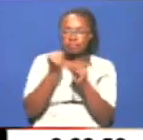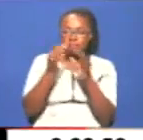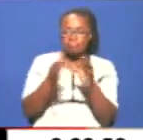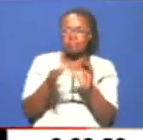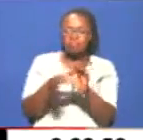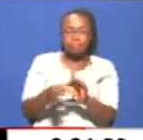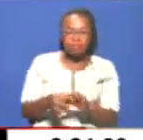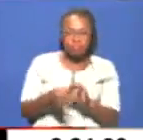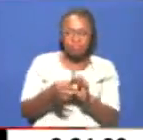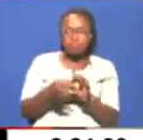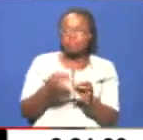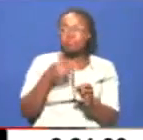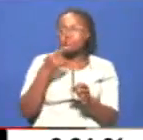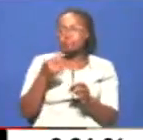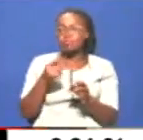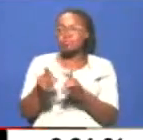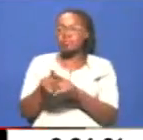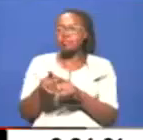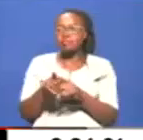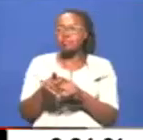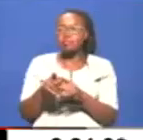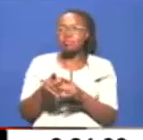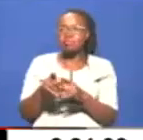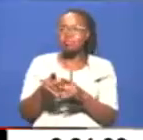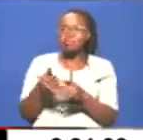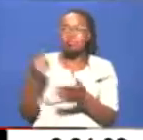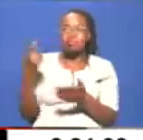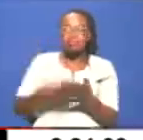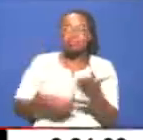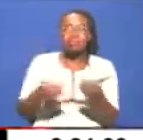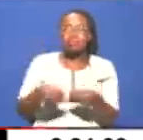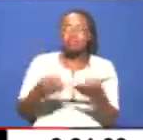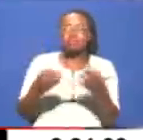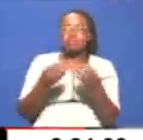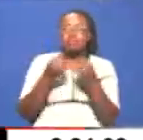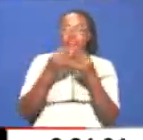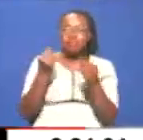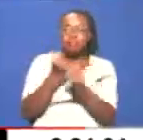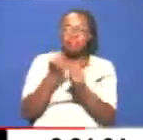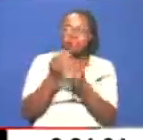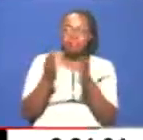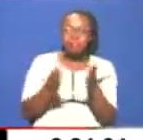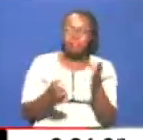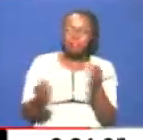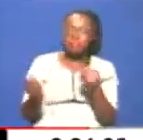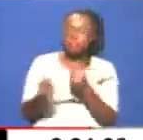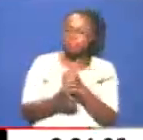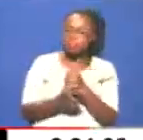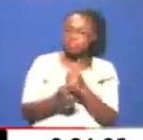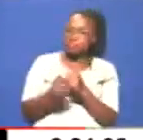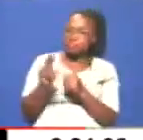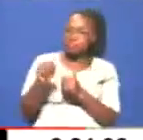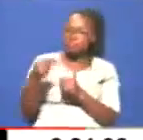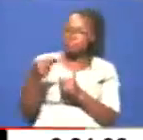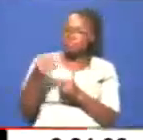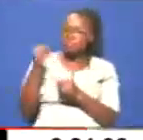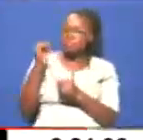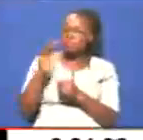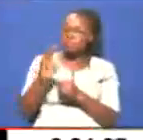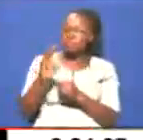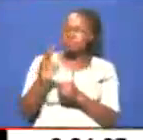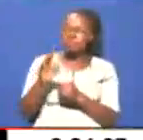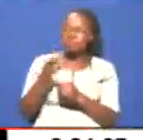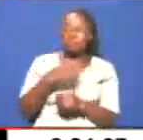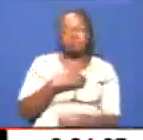Posta has also not been remitting deductions made on workers' salaries such as NHIF, pension